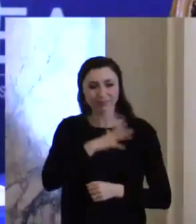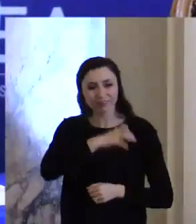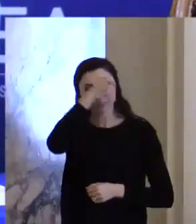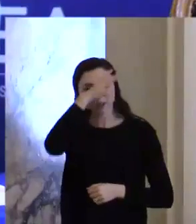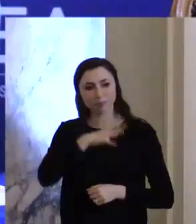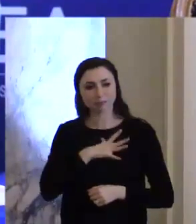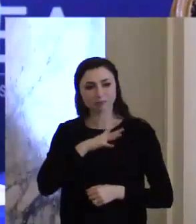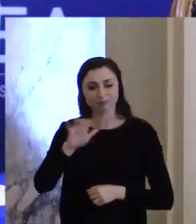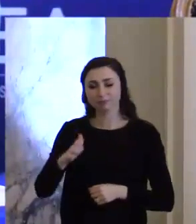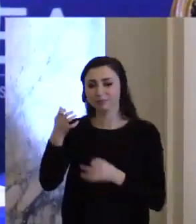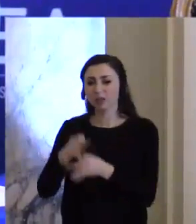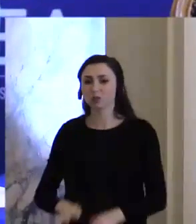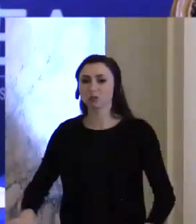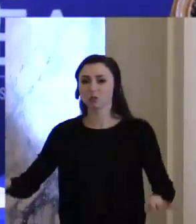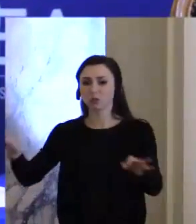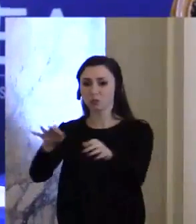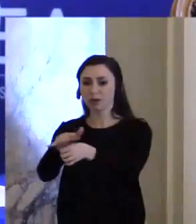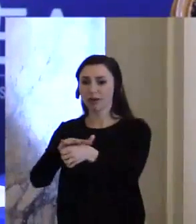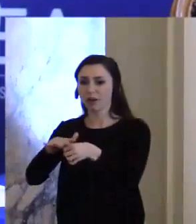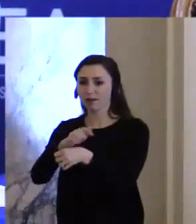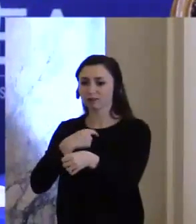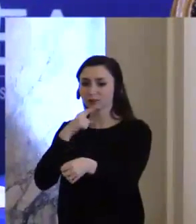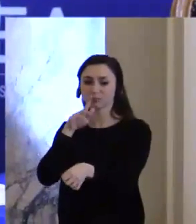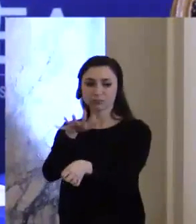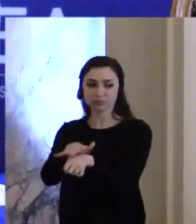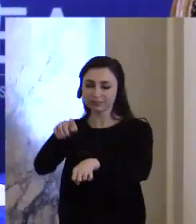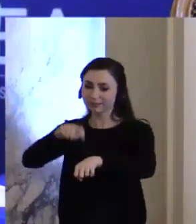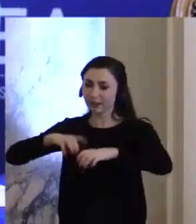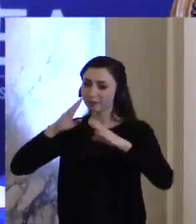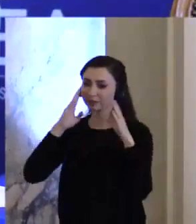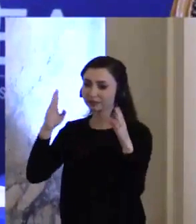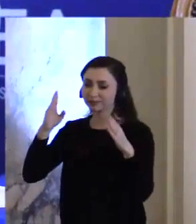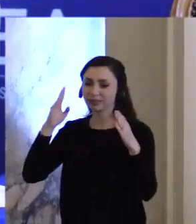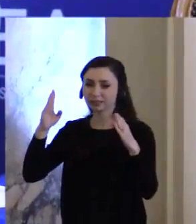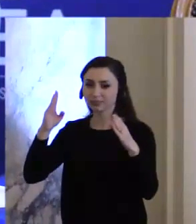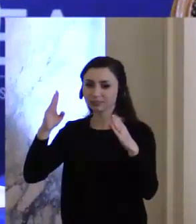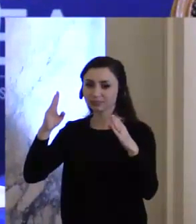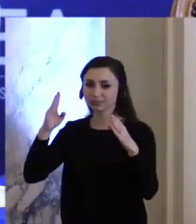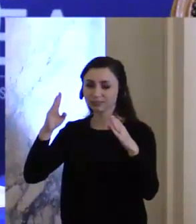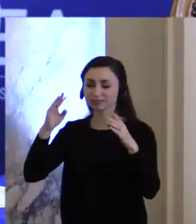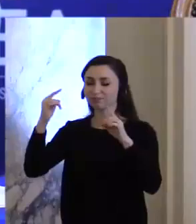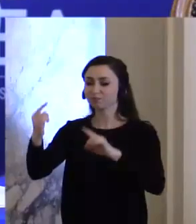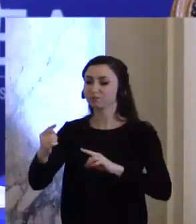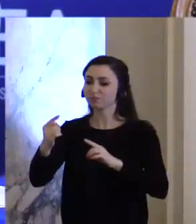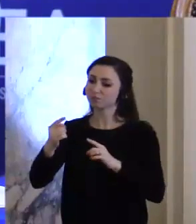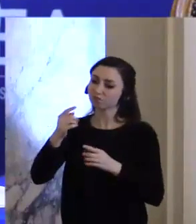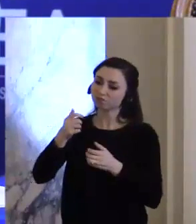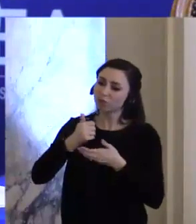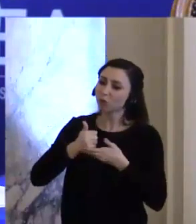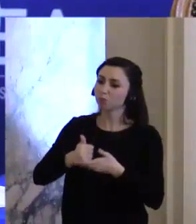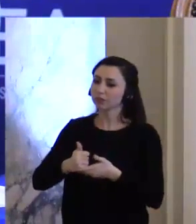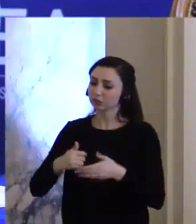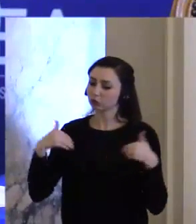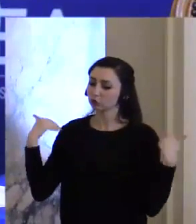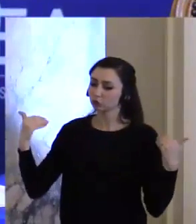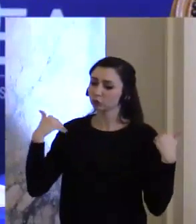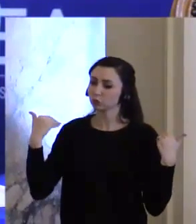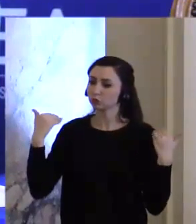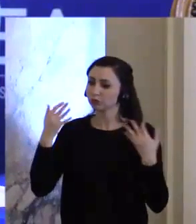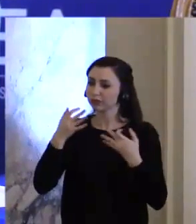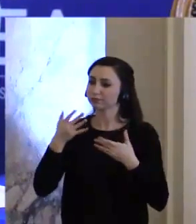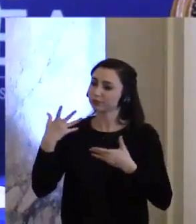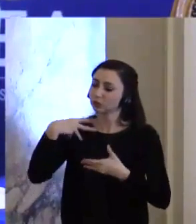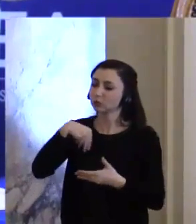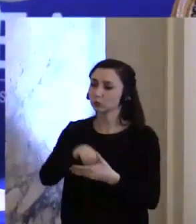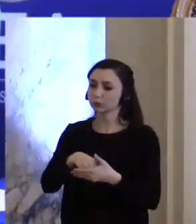important area to which I have dedicated time and attention is the one dealing with youth, including innovation and